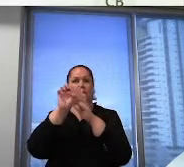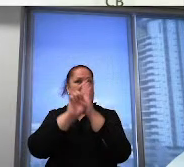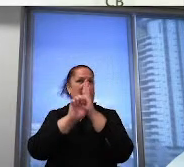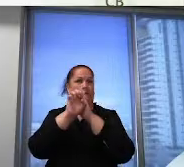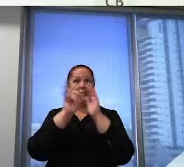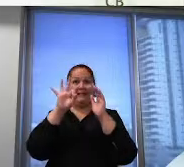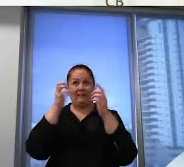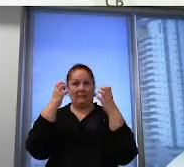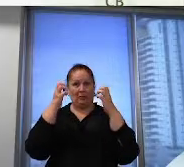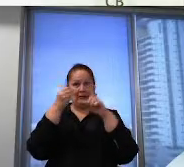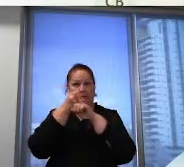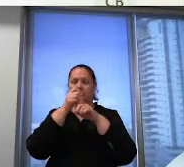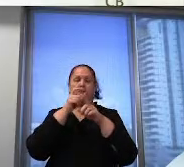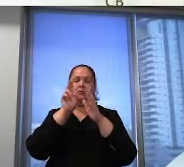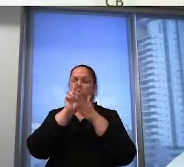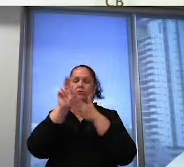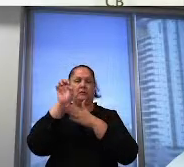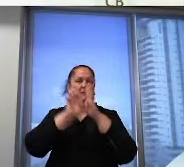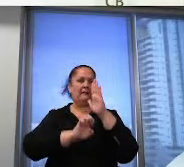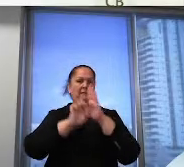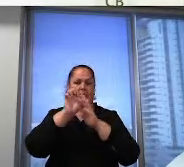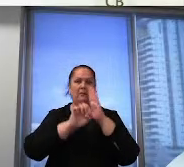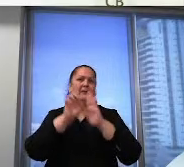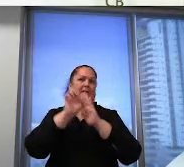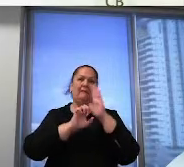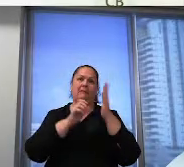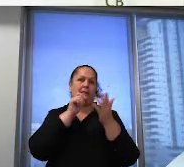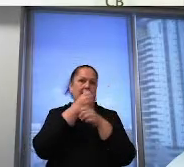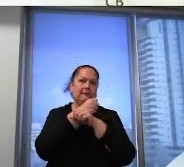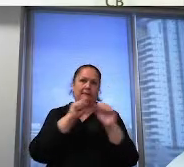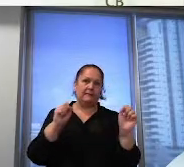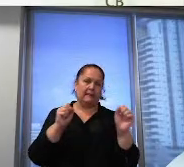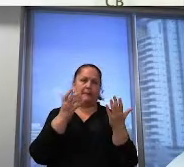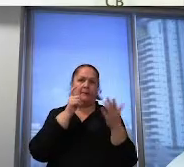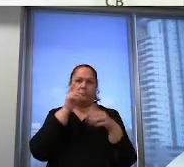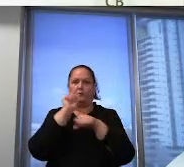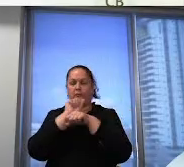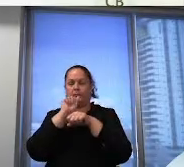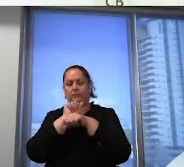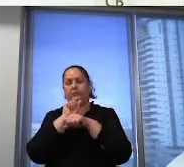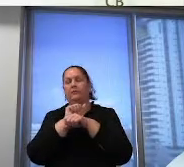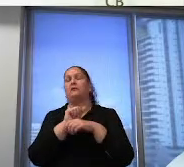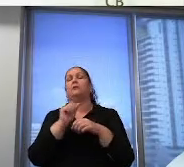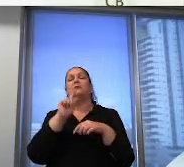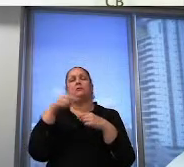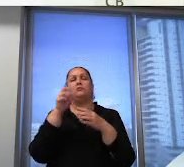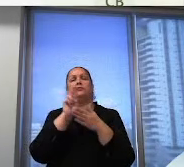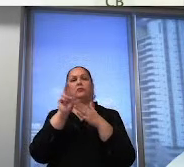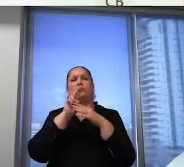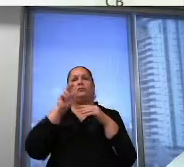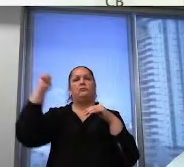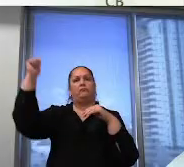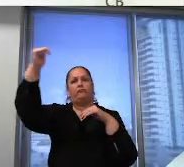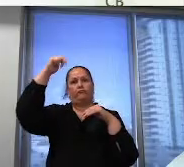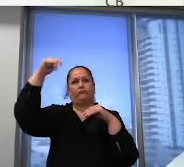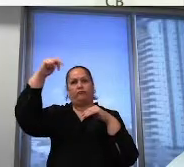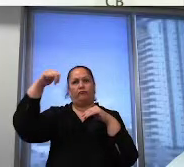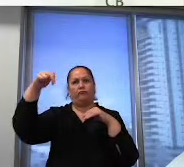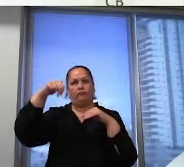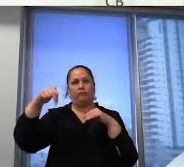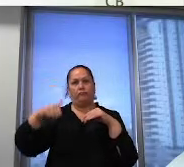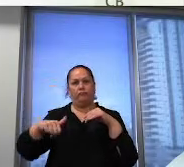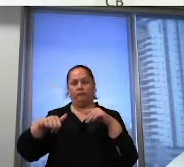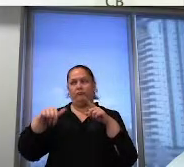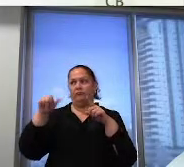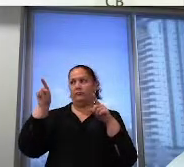from using the elevators during an evacuation. This may become inoperable or unsafe. Instead, make use of the emergency stairwells located